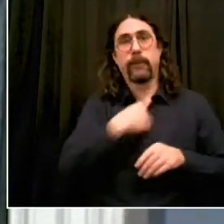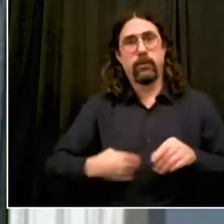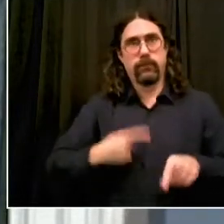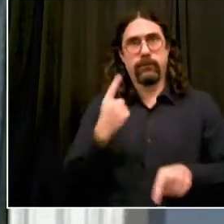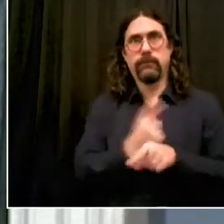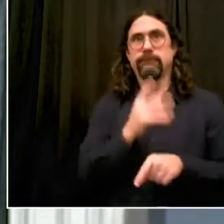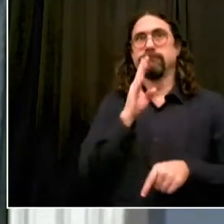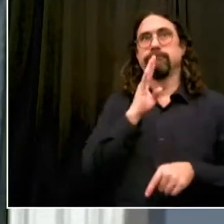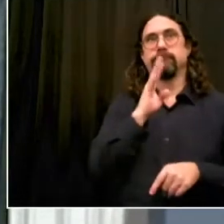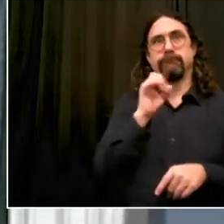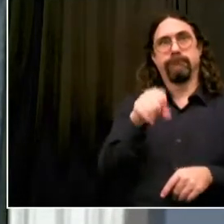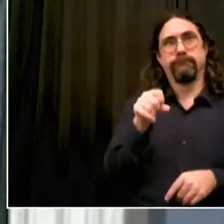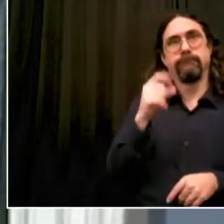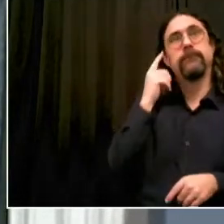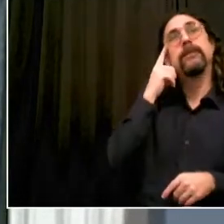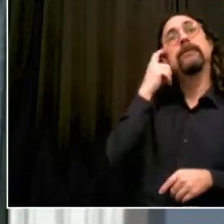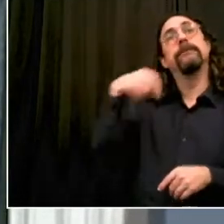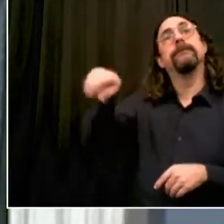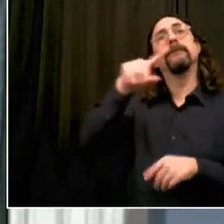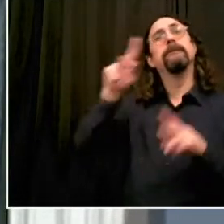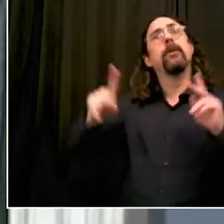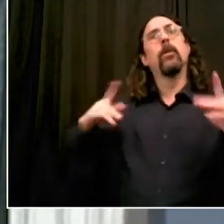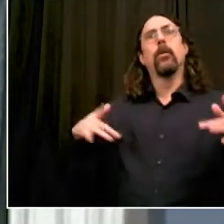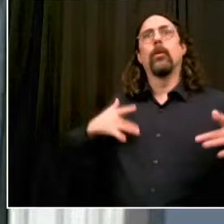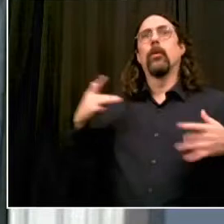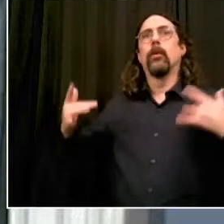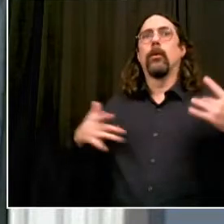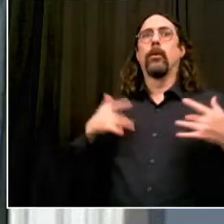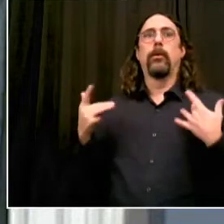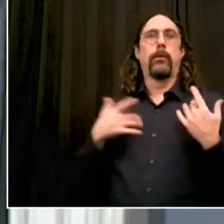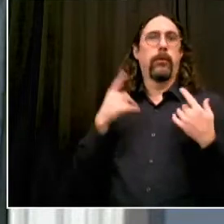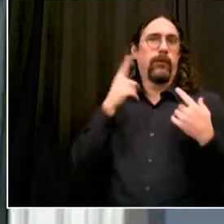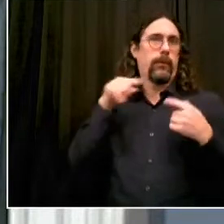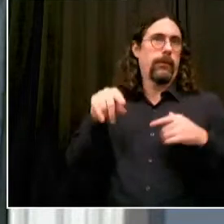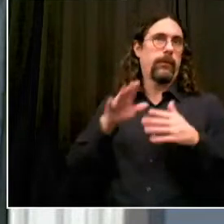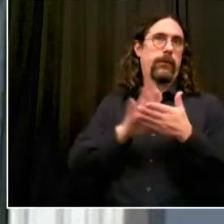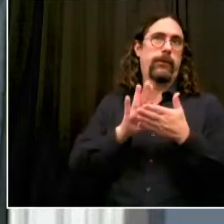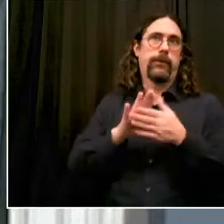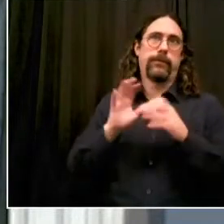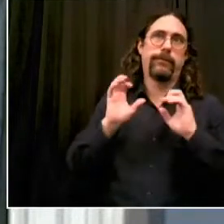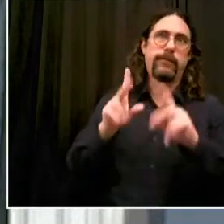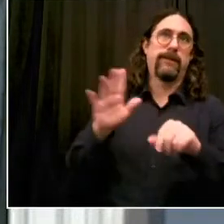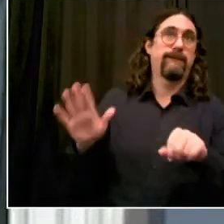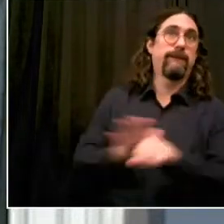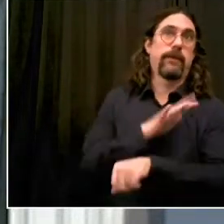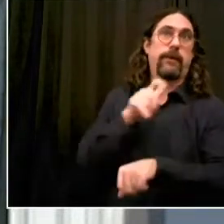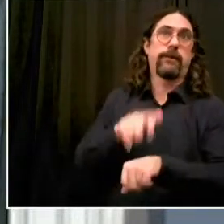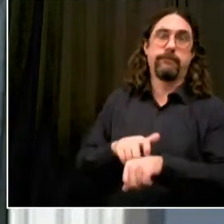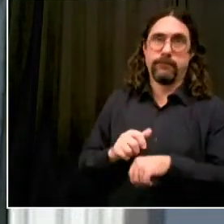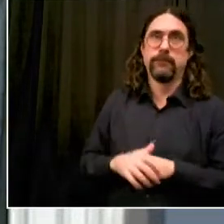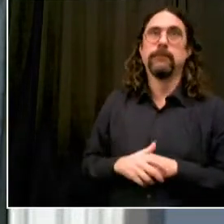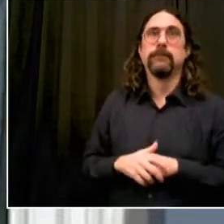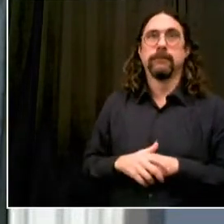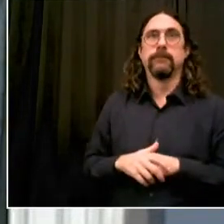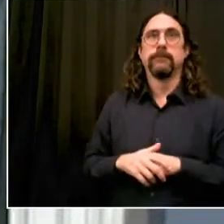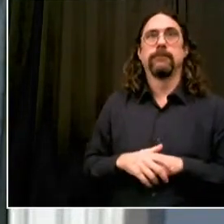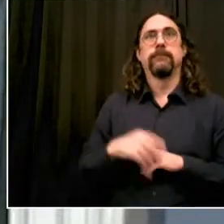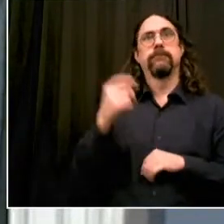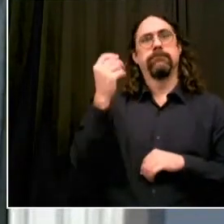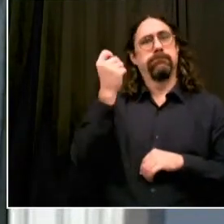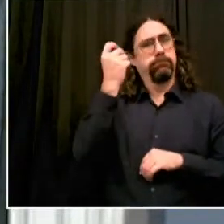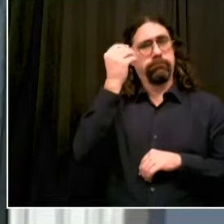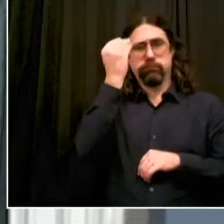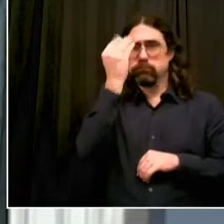So in some cases where you've had one teacher and 3 students, now there's an opportunity for that school